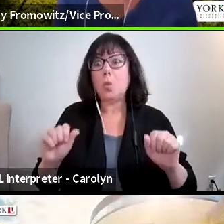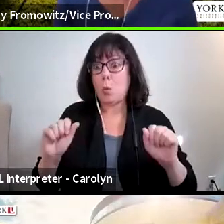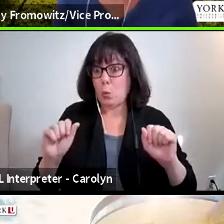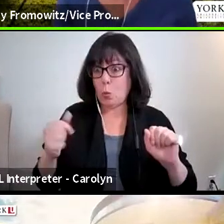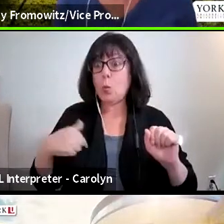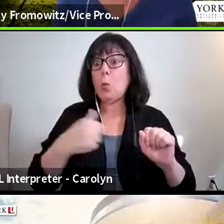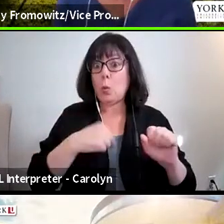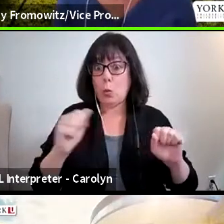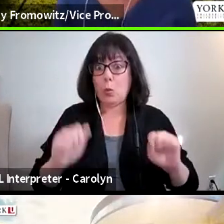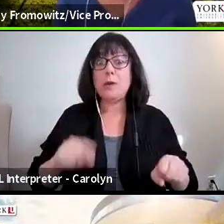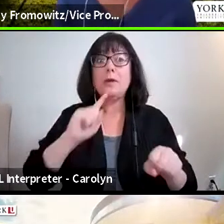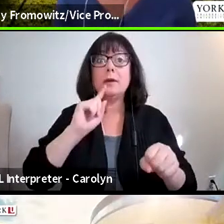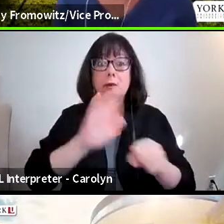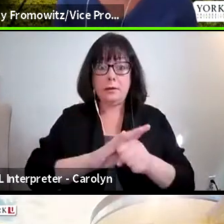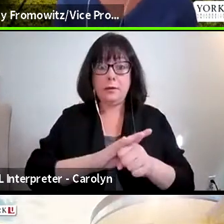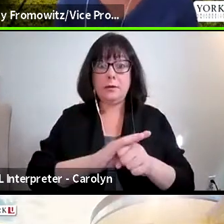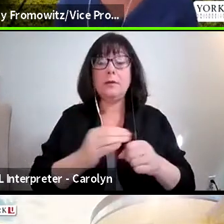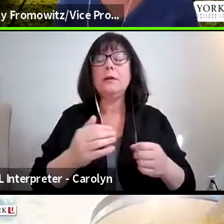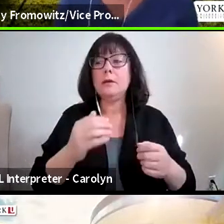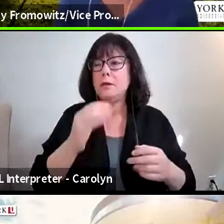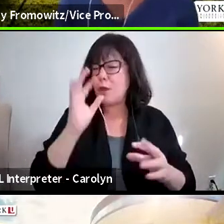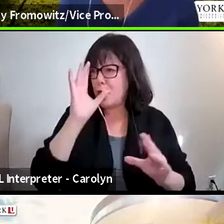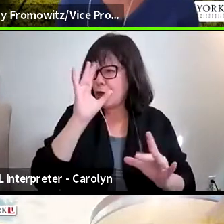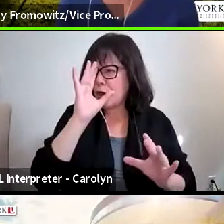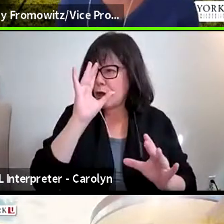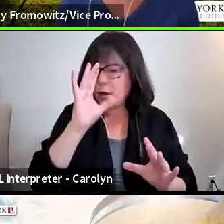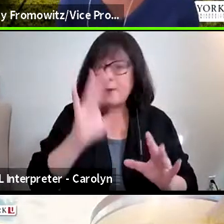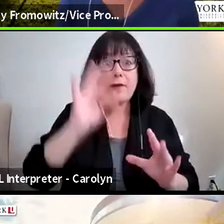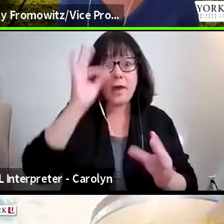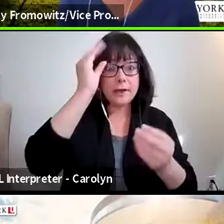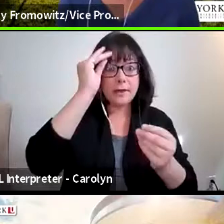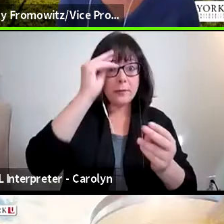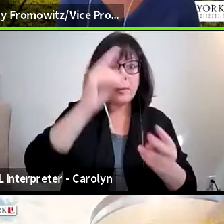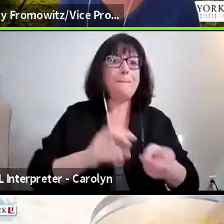to posting it as soon as it is available.